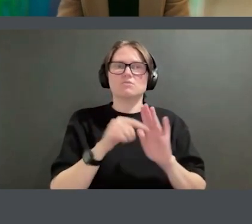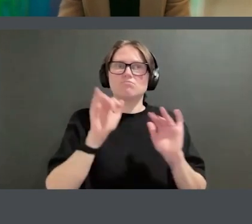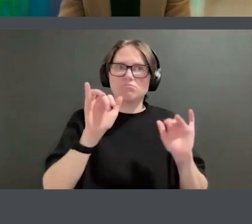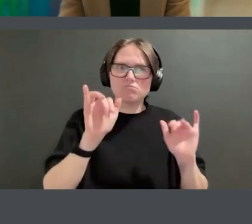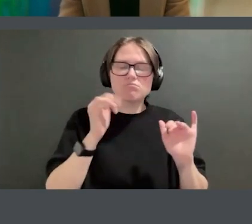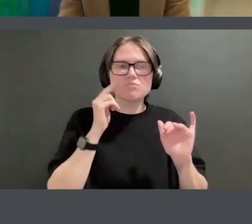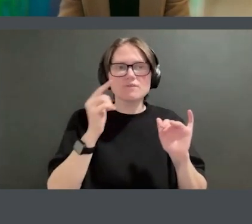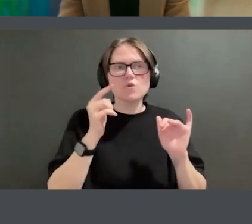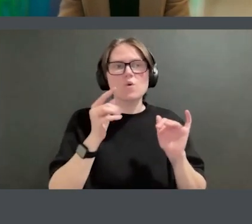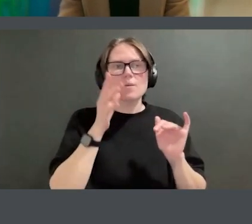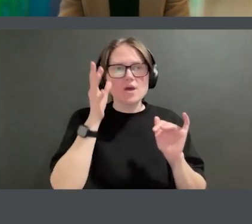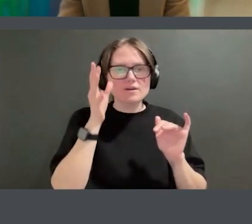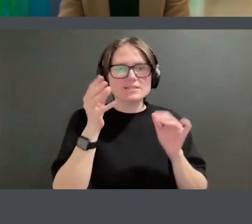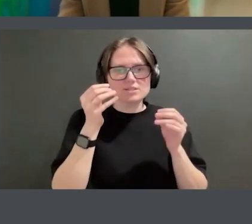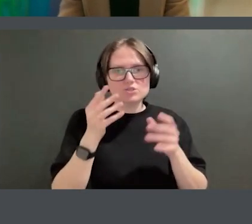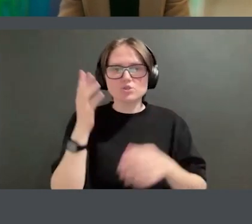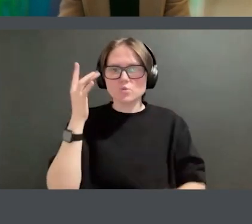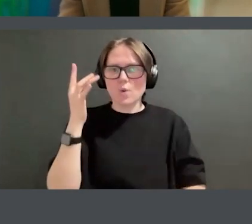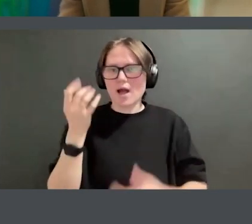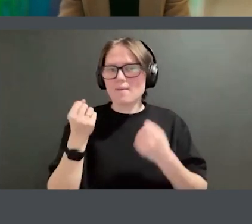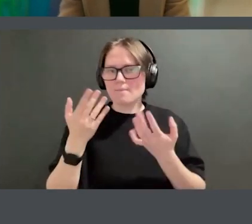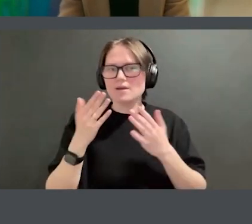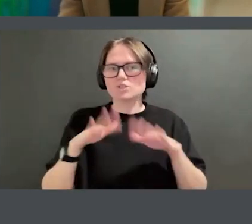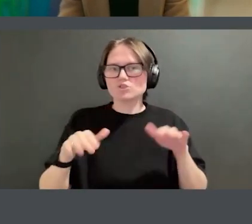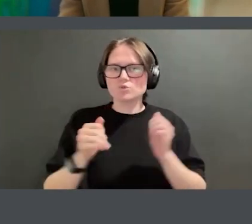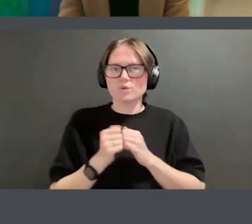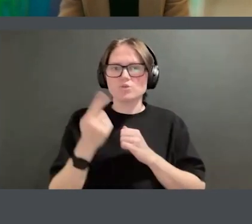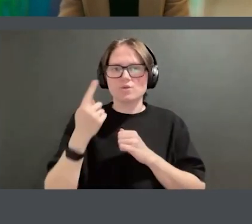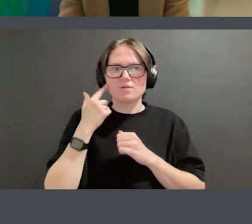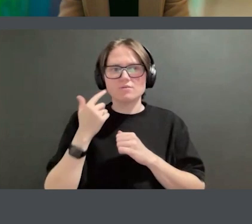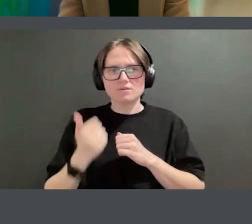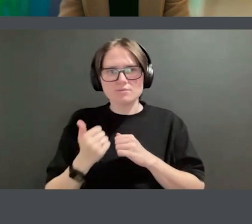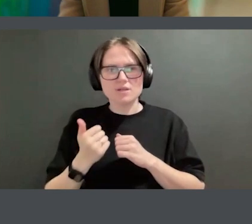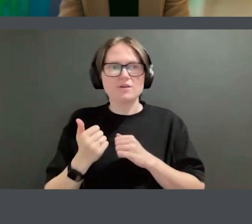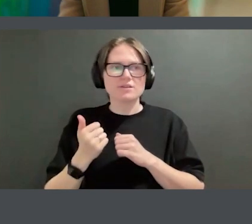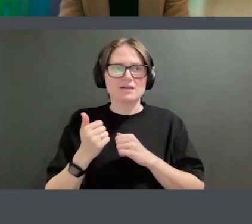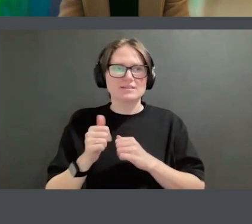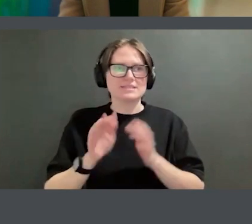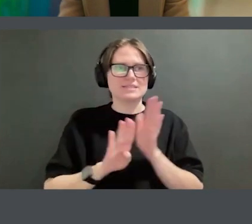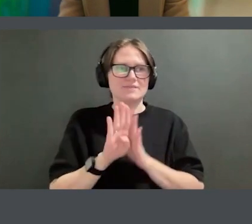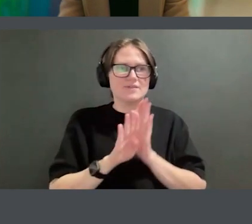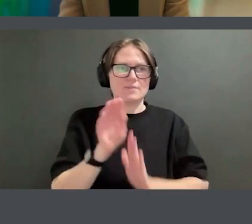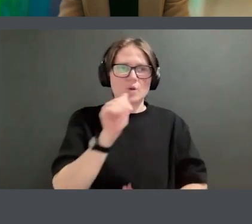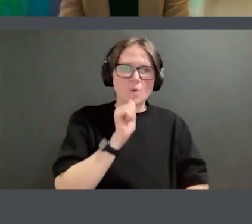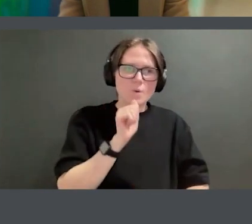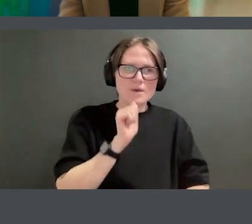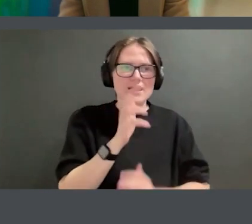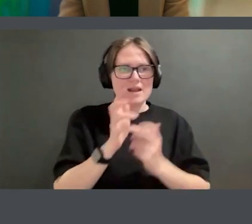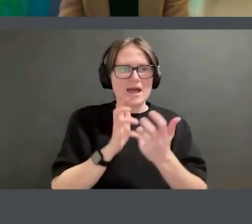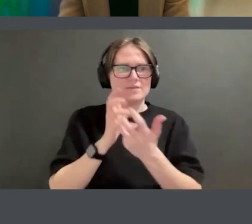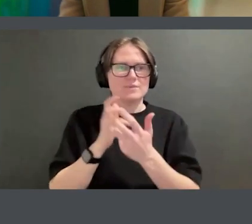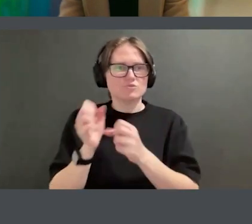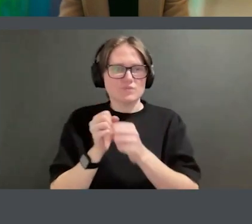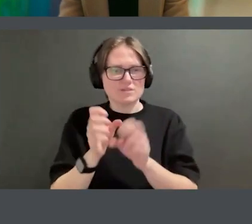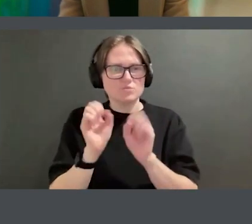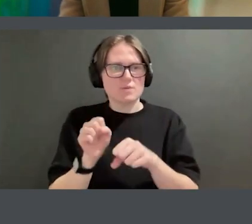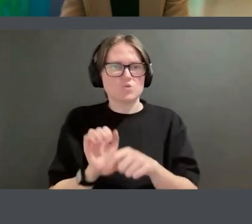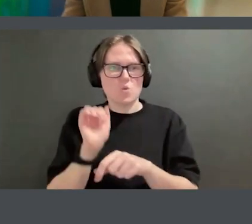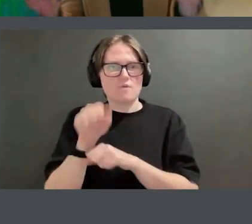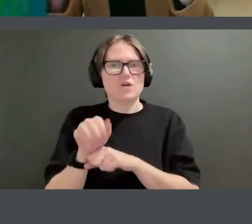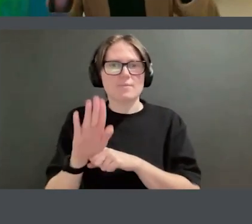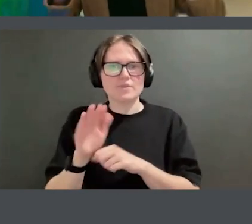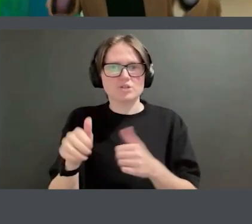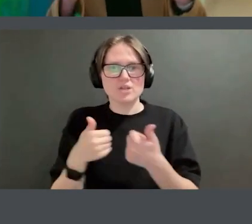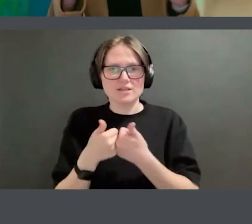teachers, since many children with unilateral hearing loss have developed coping and adaptation strategies to overcome their challenges. So, you